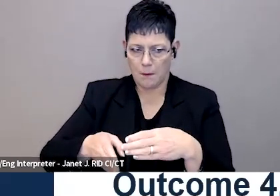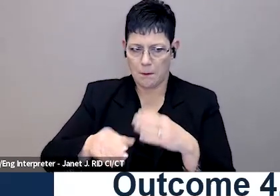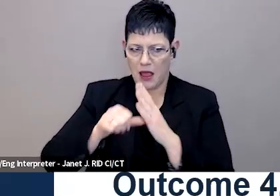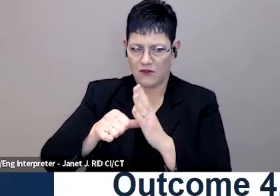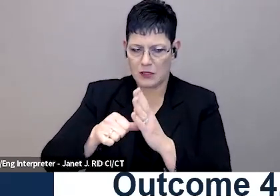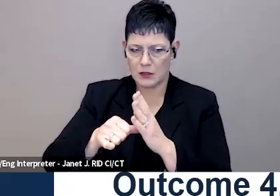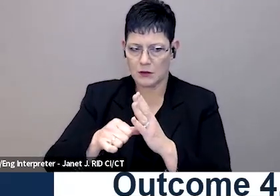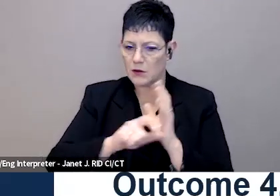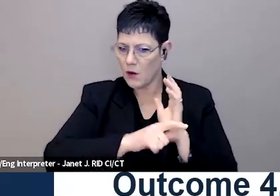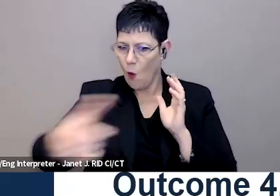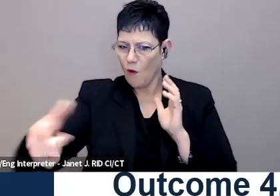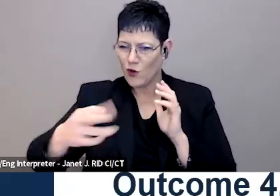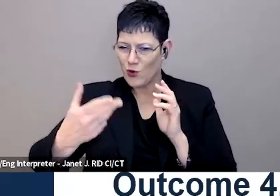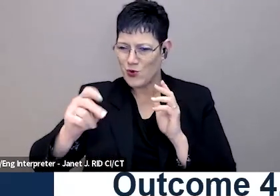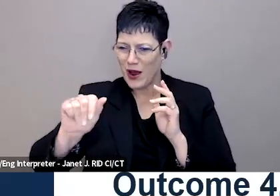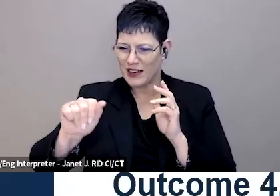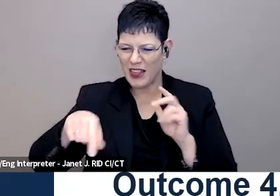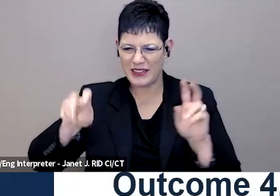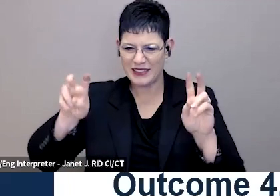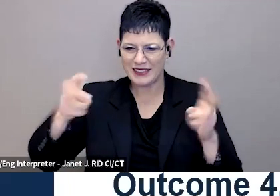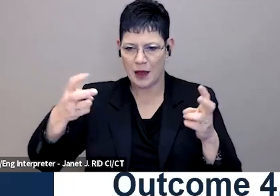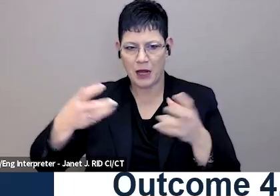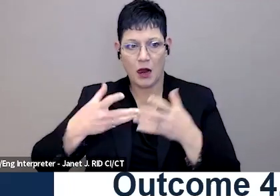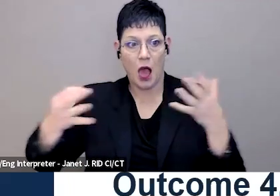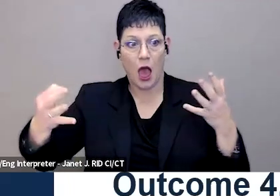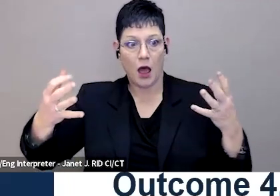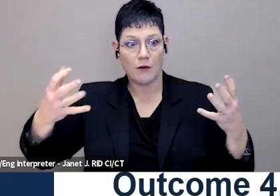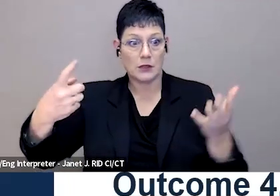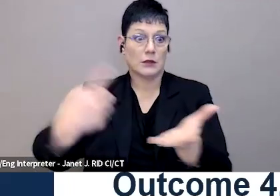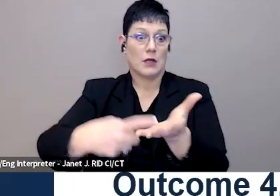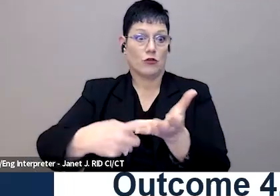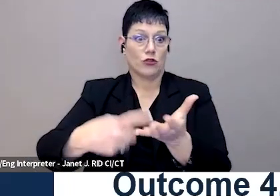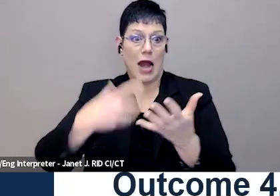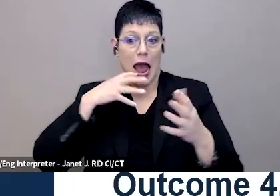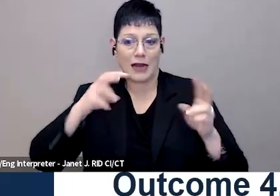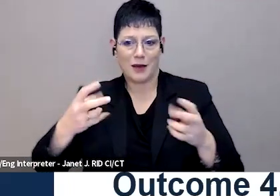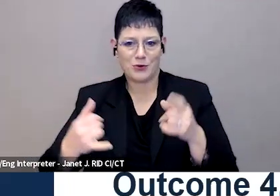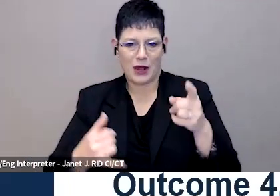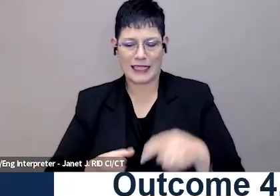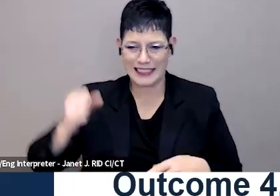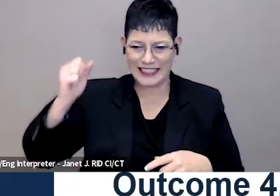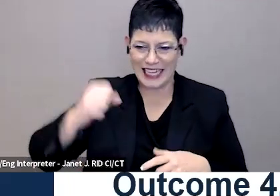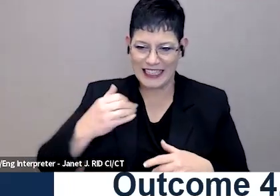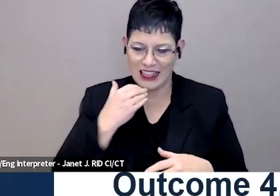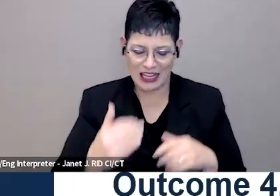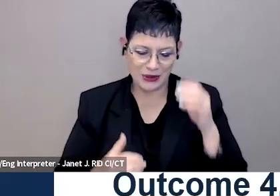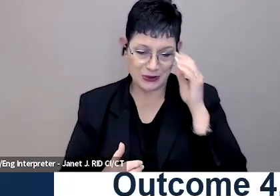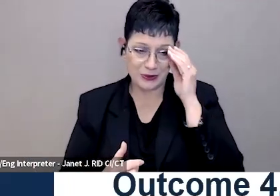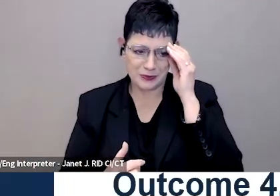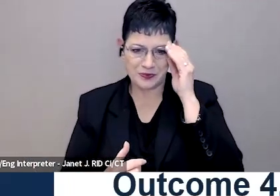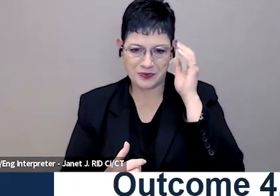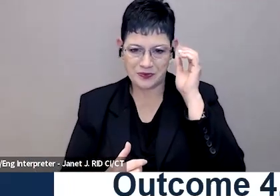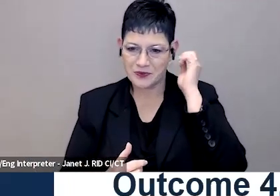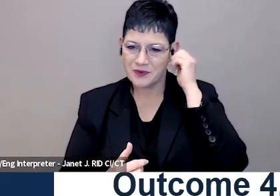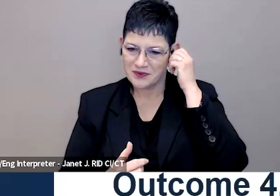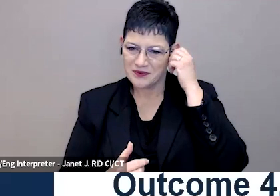to you, Rhonda. And I know this is a topic getting lots of visibility right now. Yes, thank you.